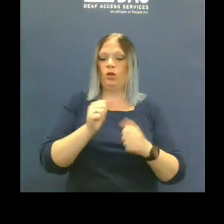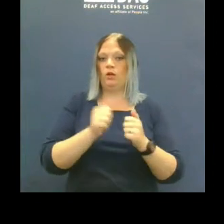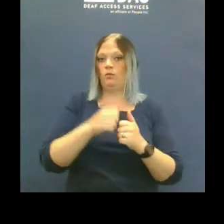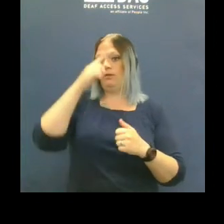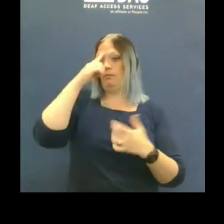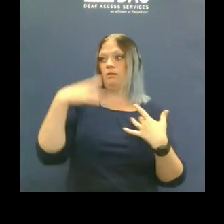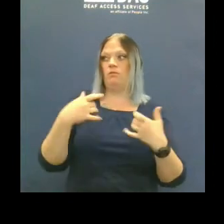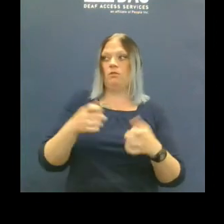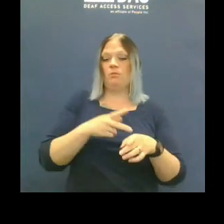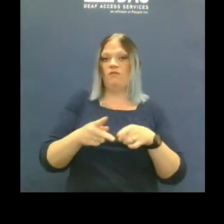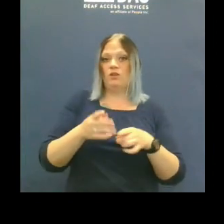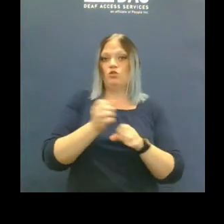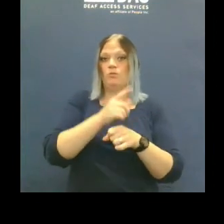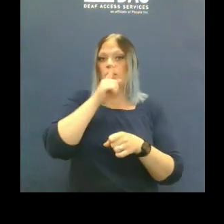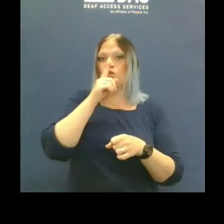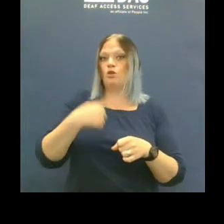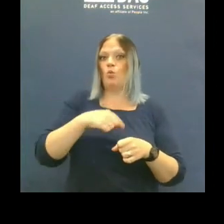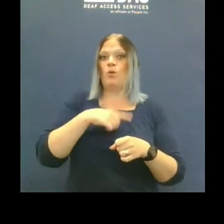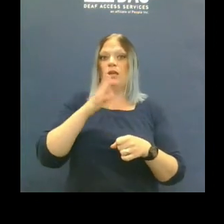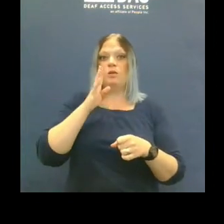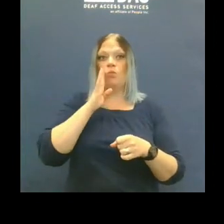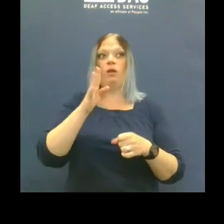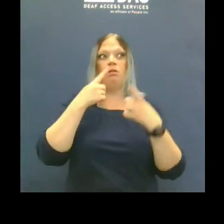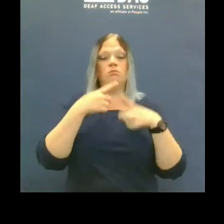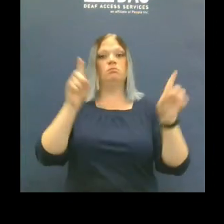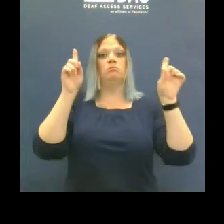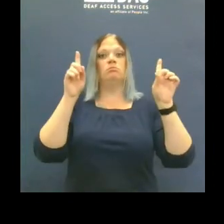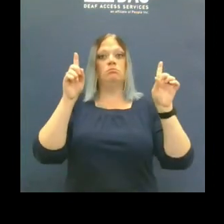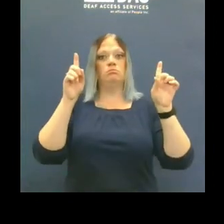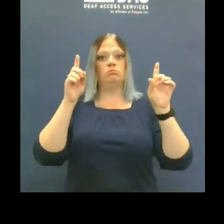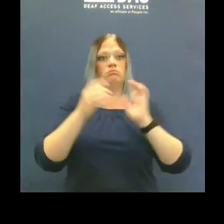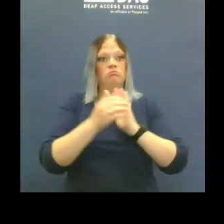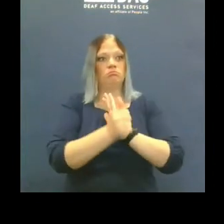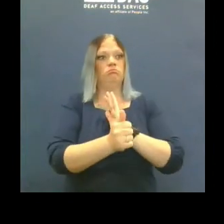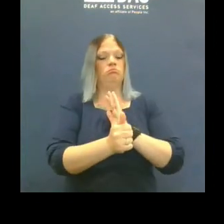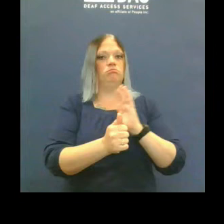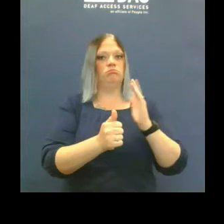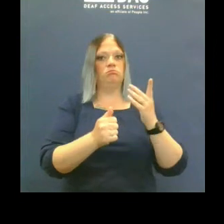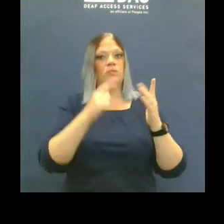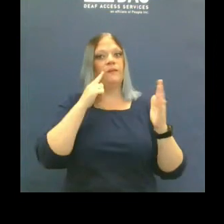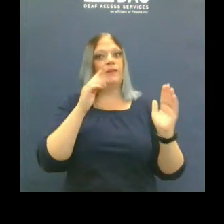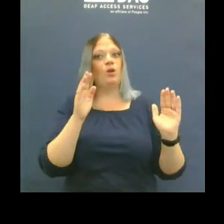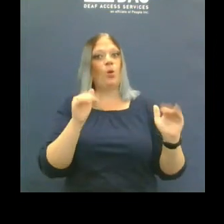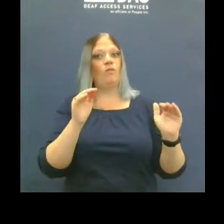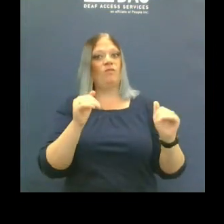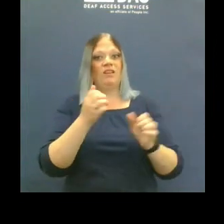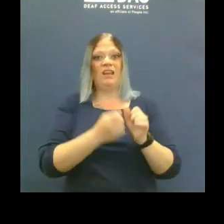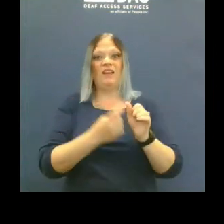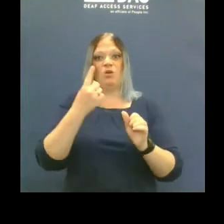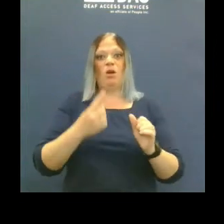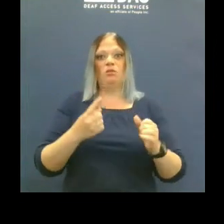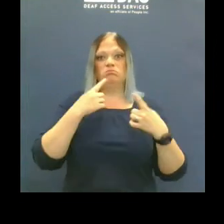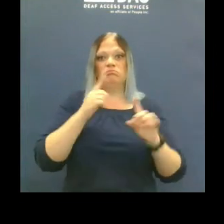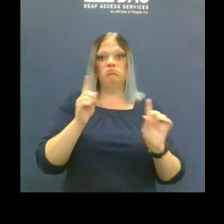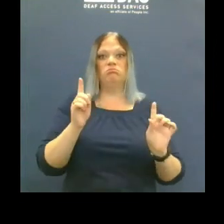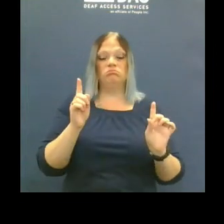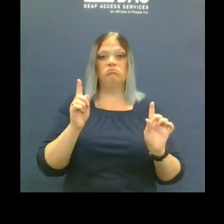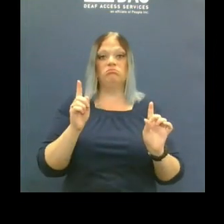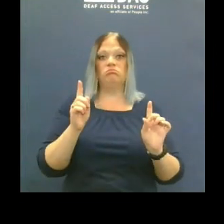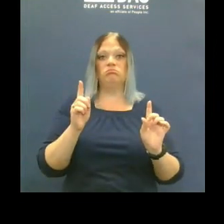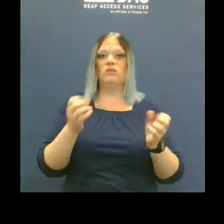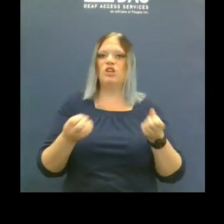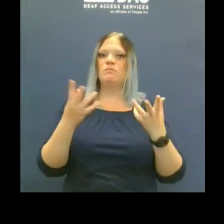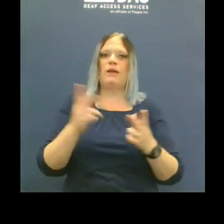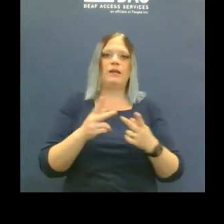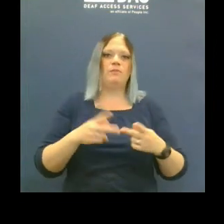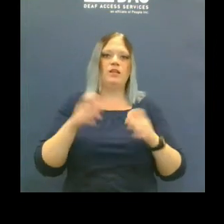it that in fact we are going to accomplish that, do it effectively, and that hopefully we can get everyone through. But if you take a look, there are a number of places that